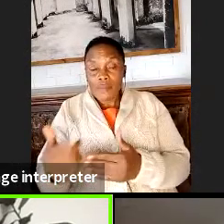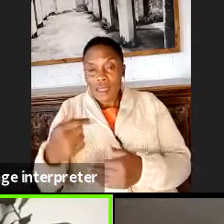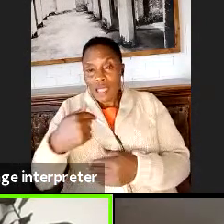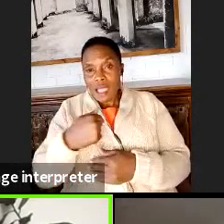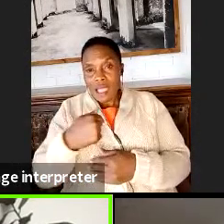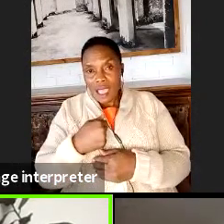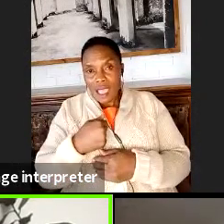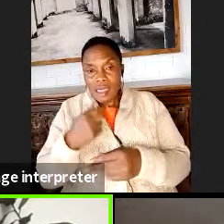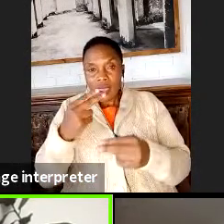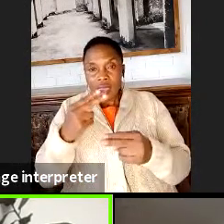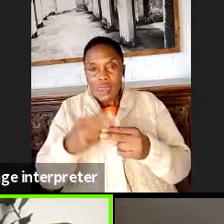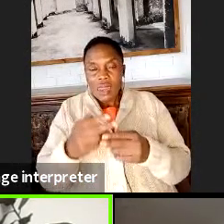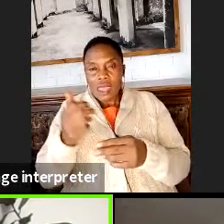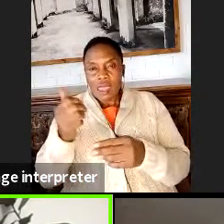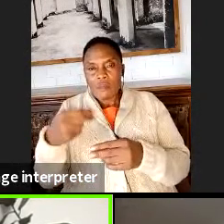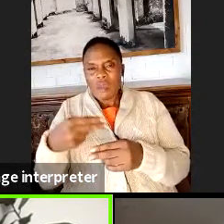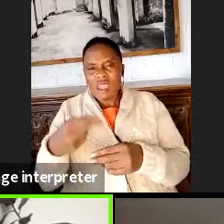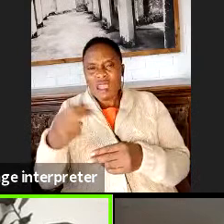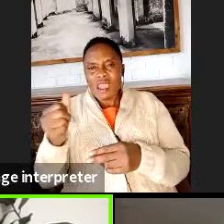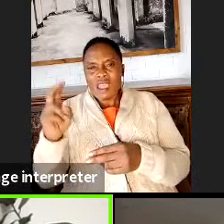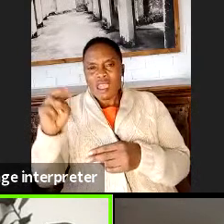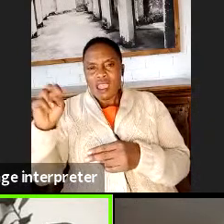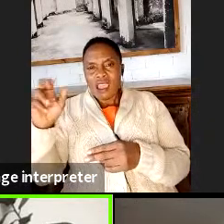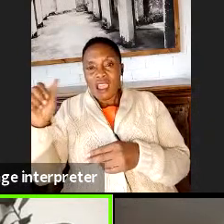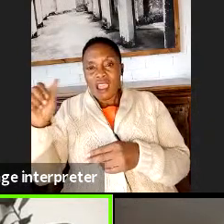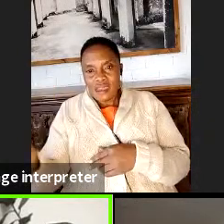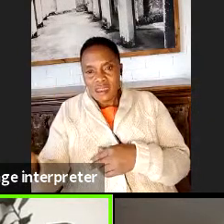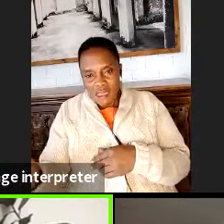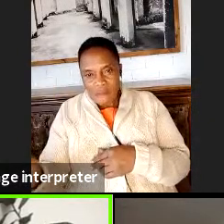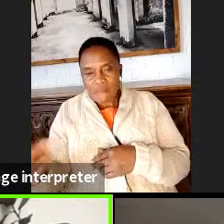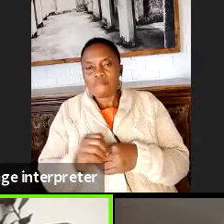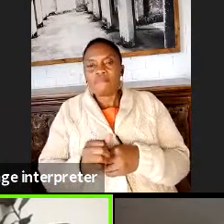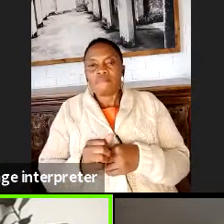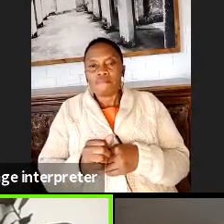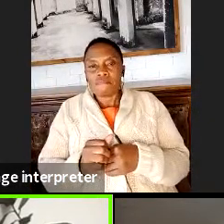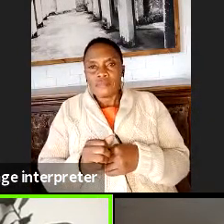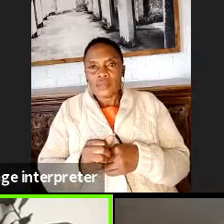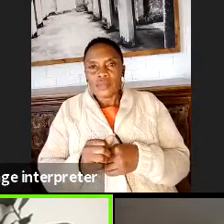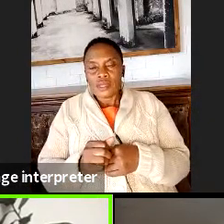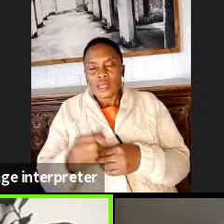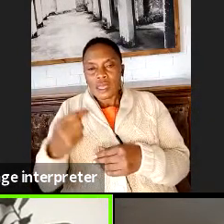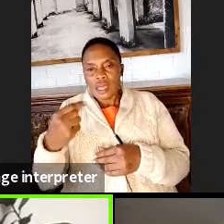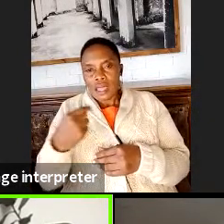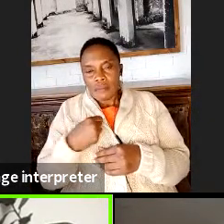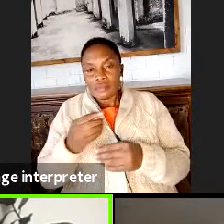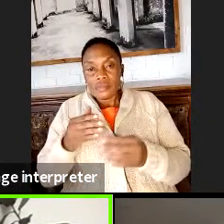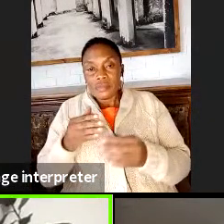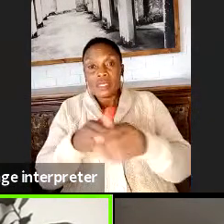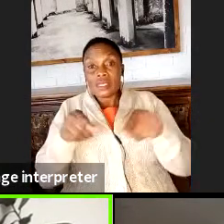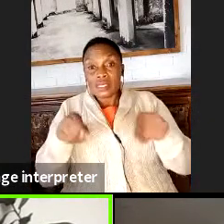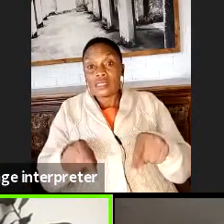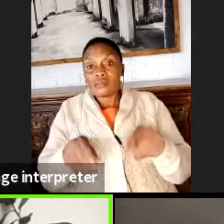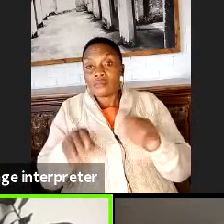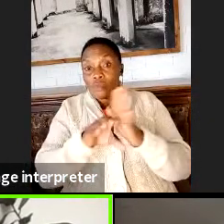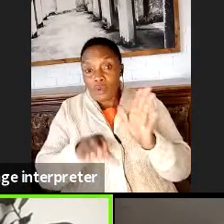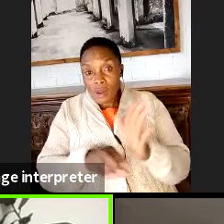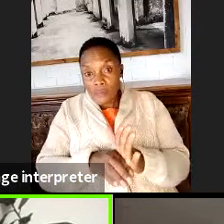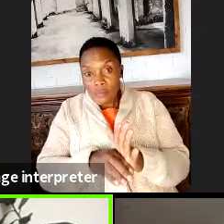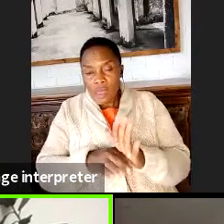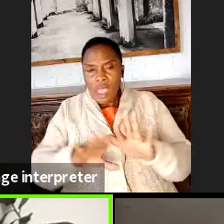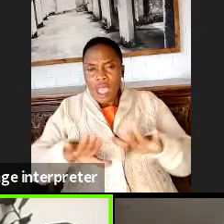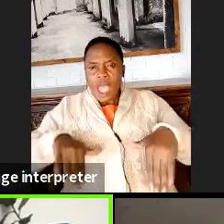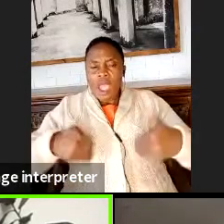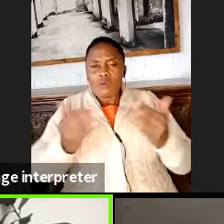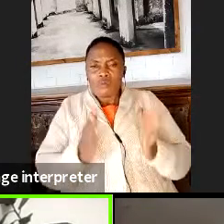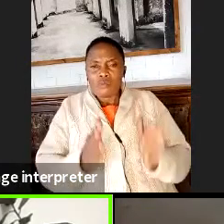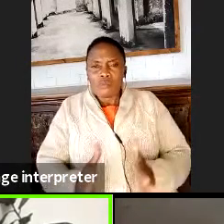My name is Hannah Macklin, pronouns she, her, and I'm going to be your moderator today. And how we're going to organize this is I'm